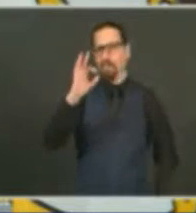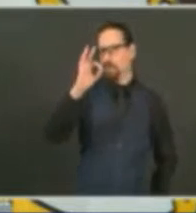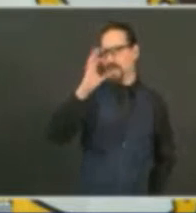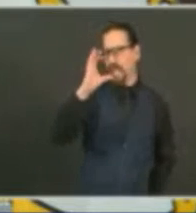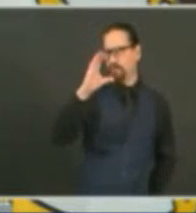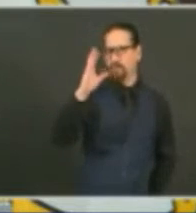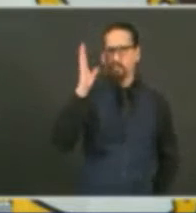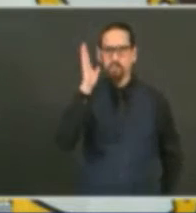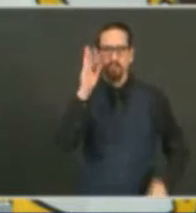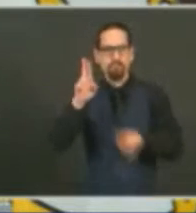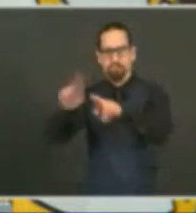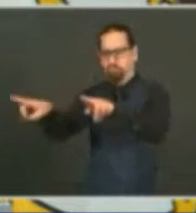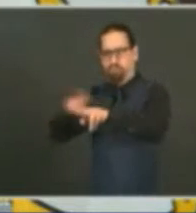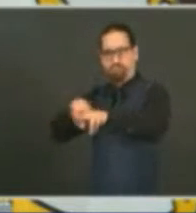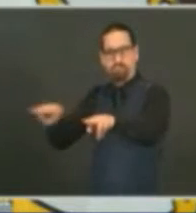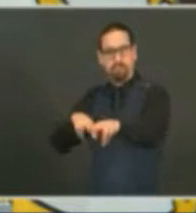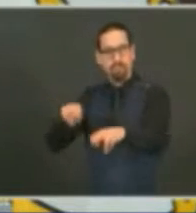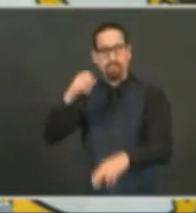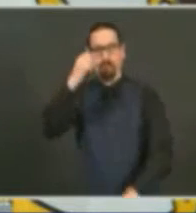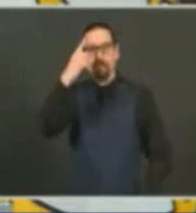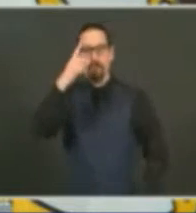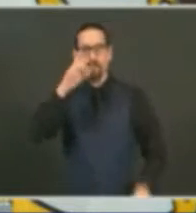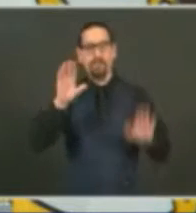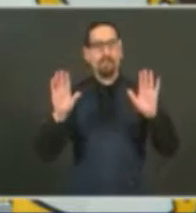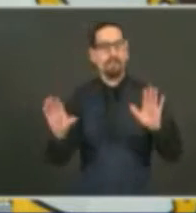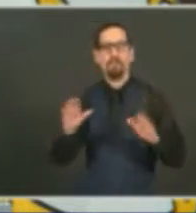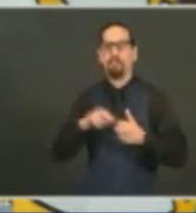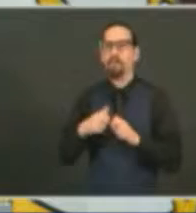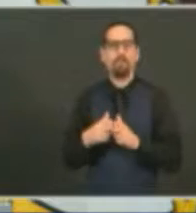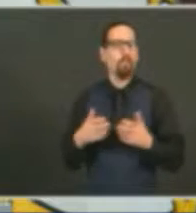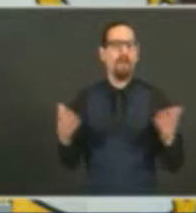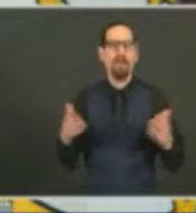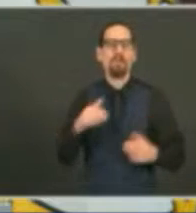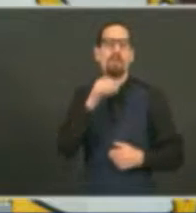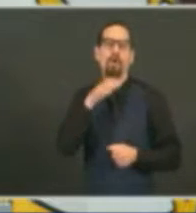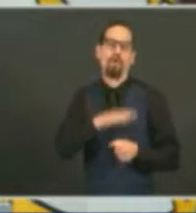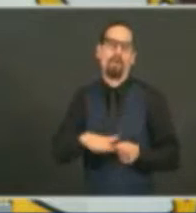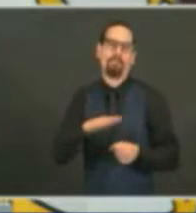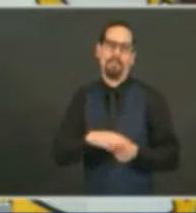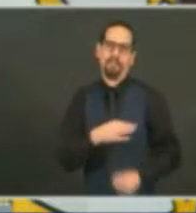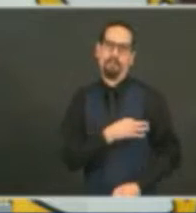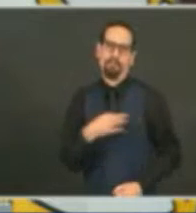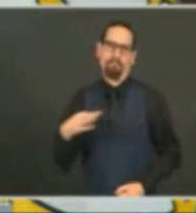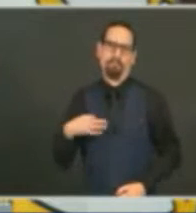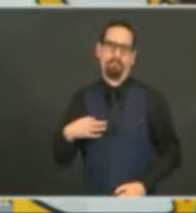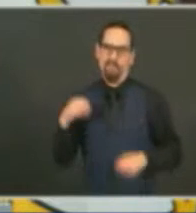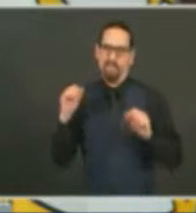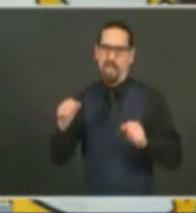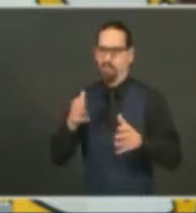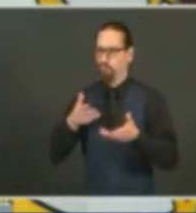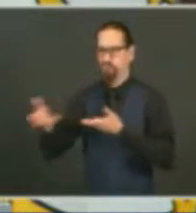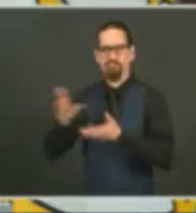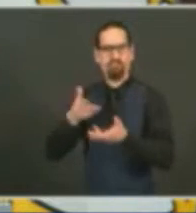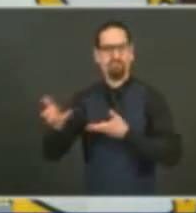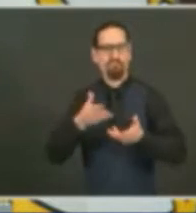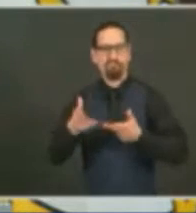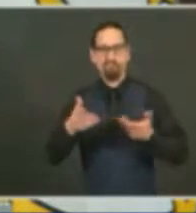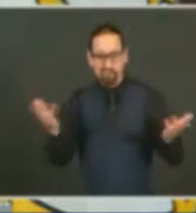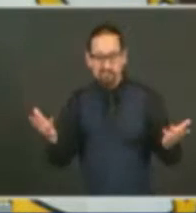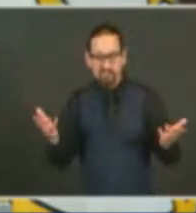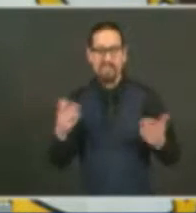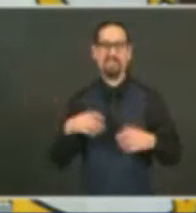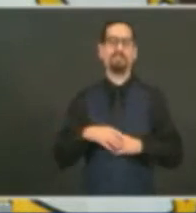the staff. We cannot see our way right now to safely, comfortably staffing 900